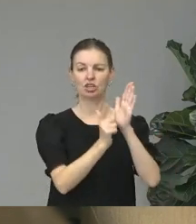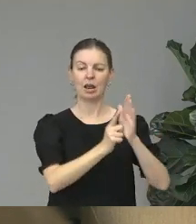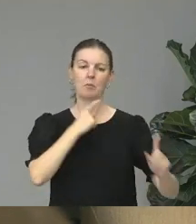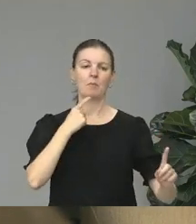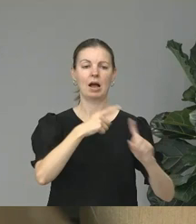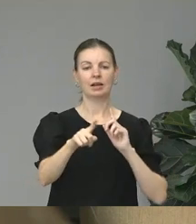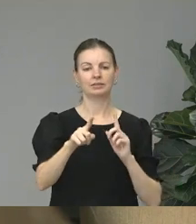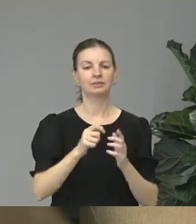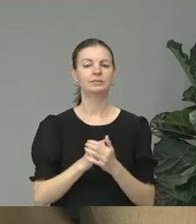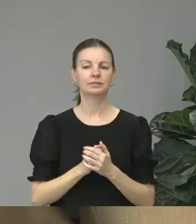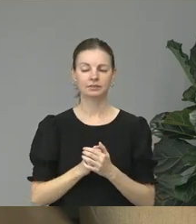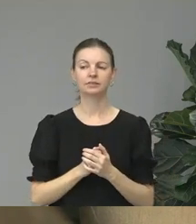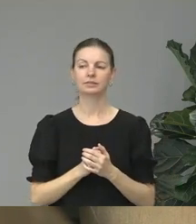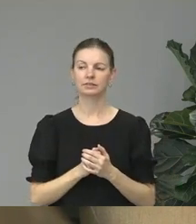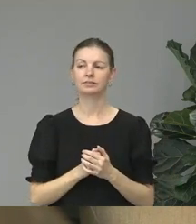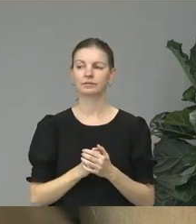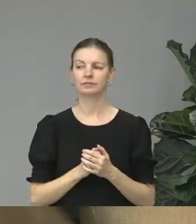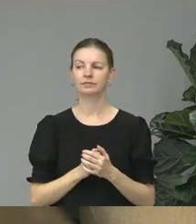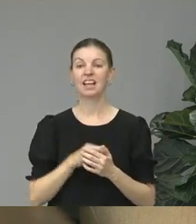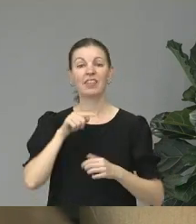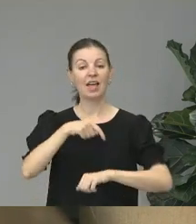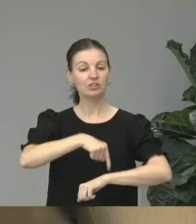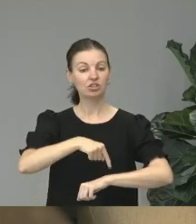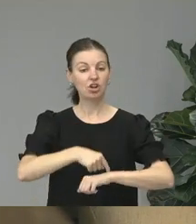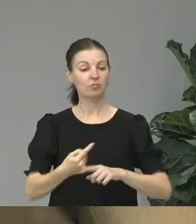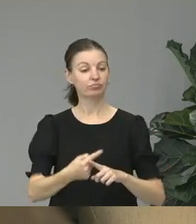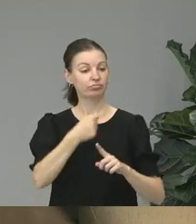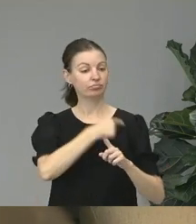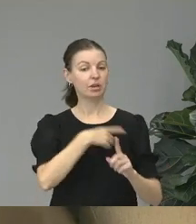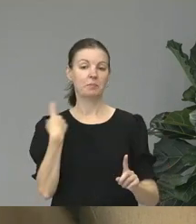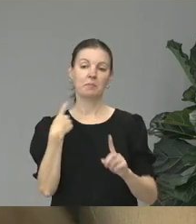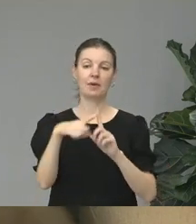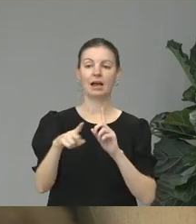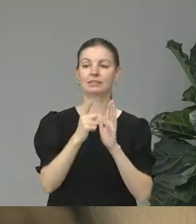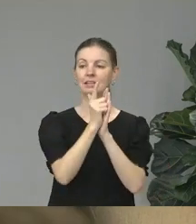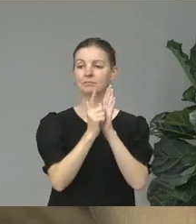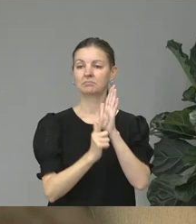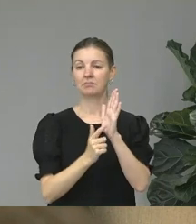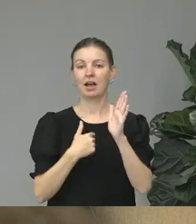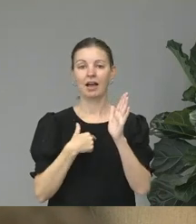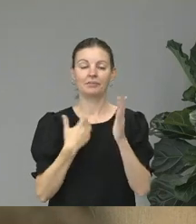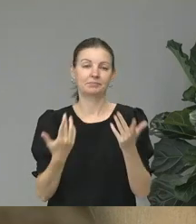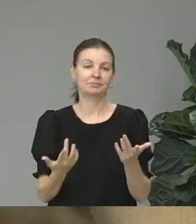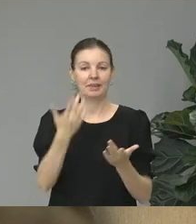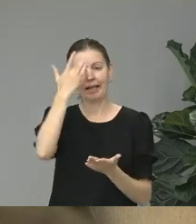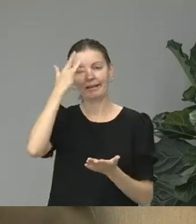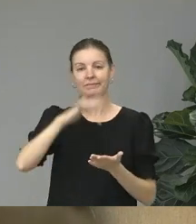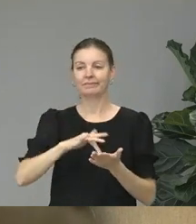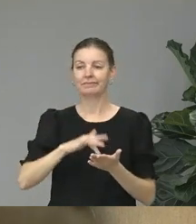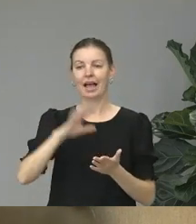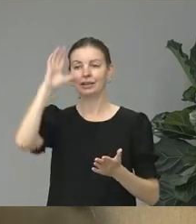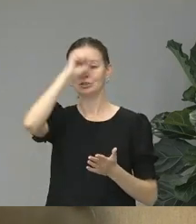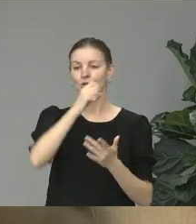And I guess at the time that we did pass it, I naively thought that other states would follow